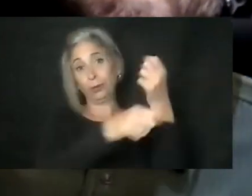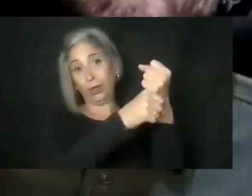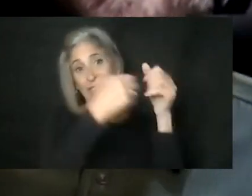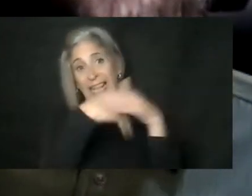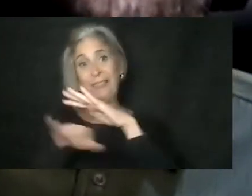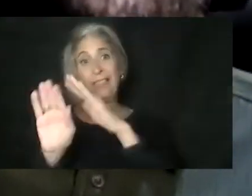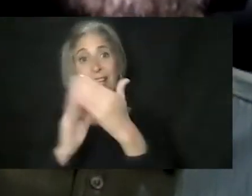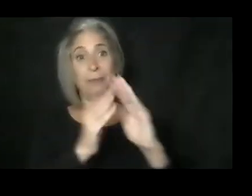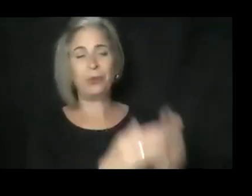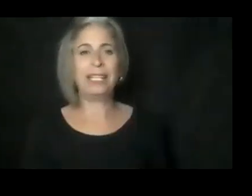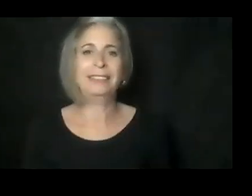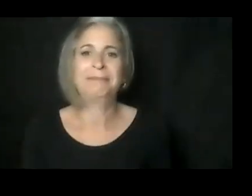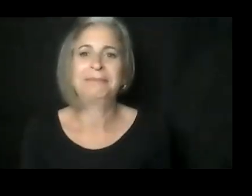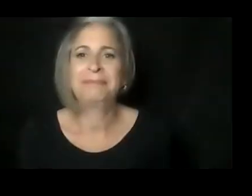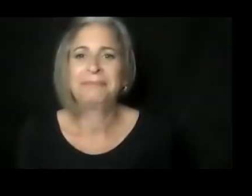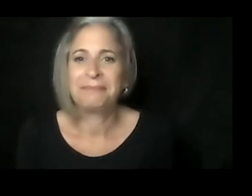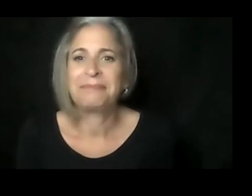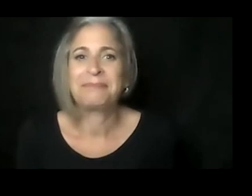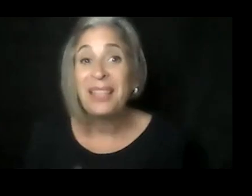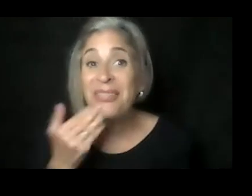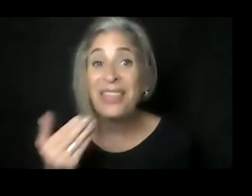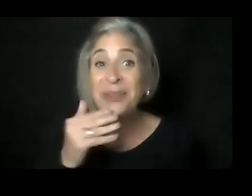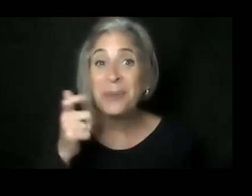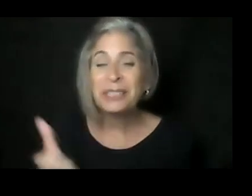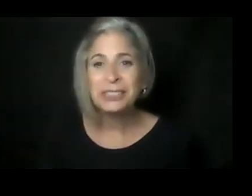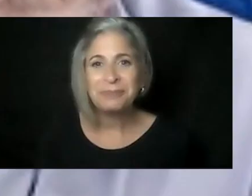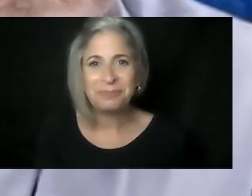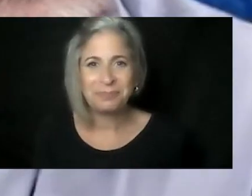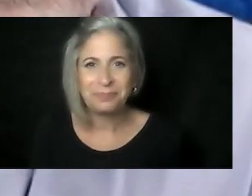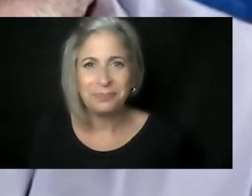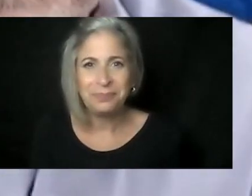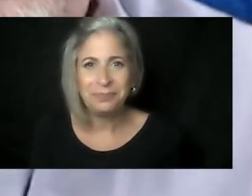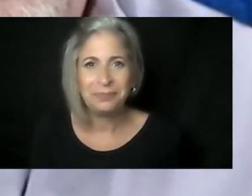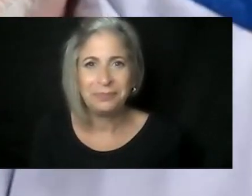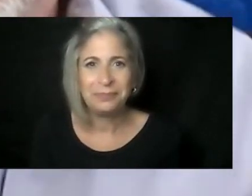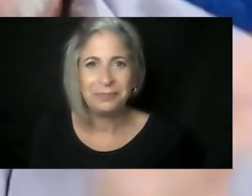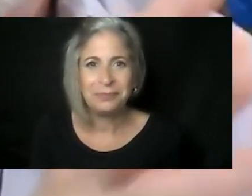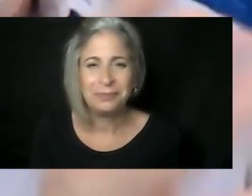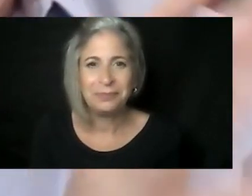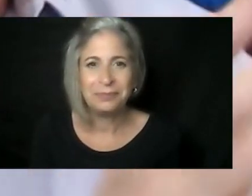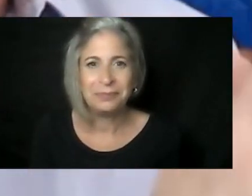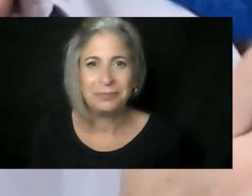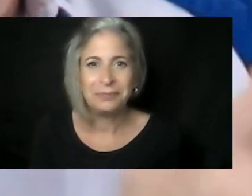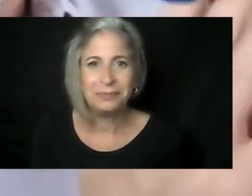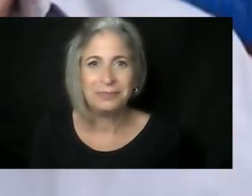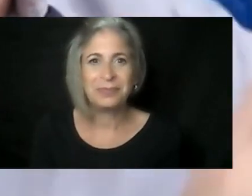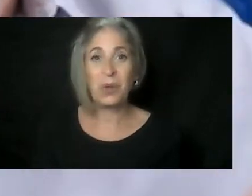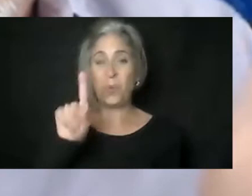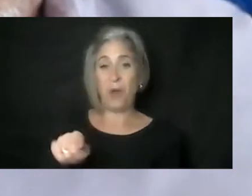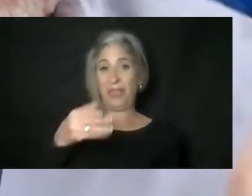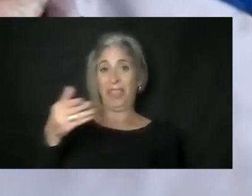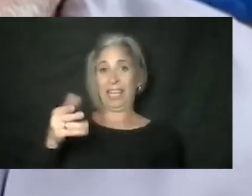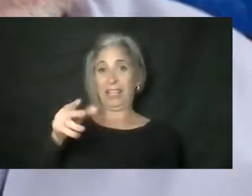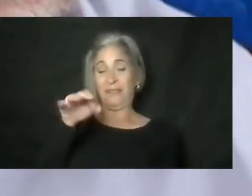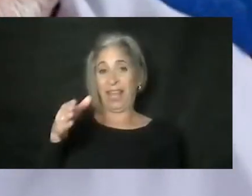community. Thank you very much. Oh, if there's one thing I could only wish for tonight, that you guys would go forth and find a way